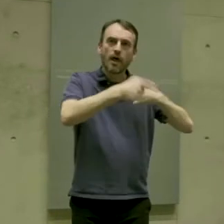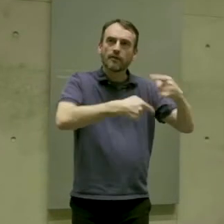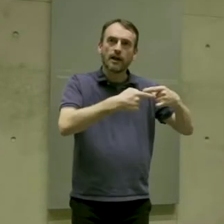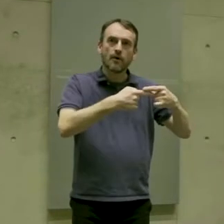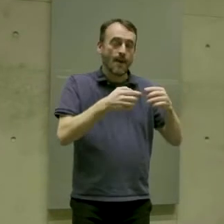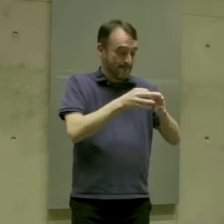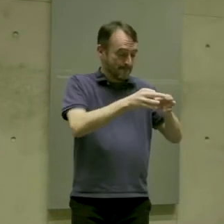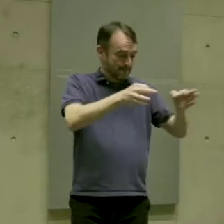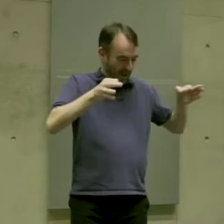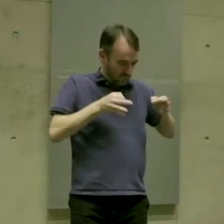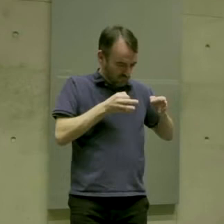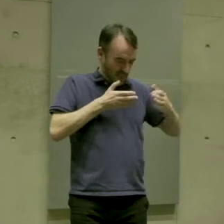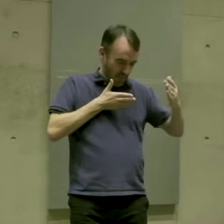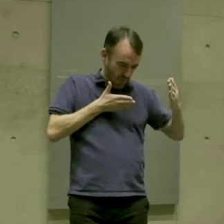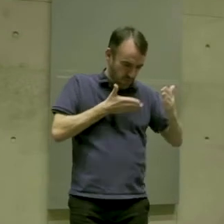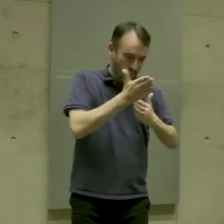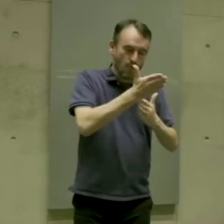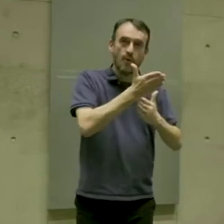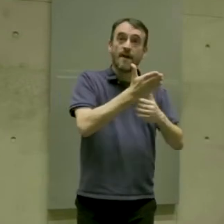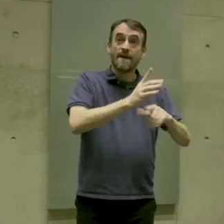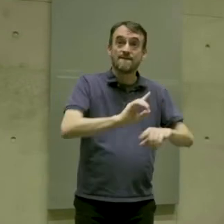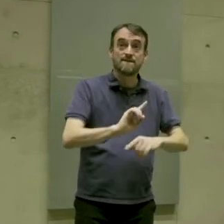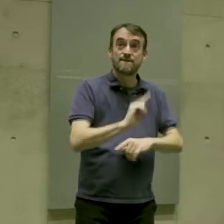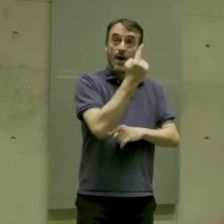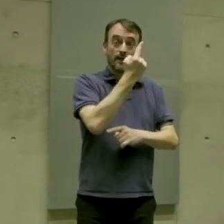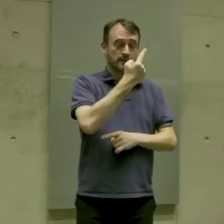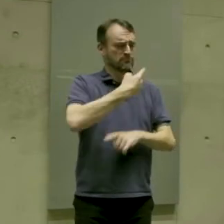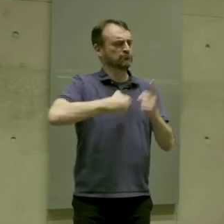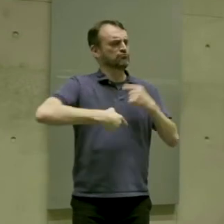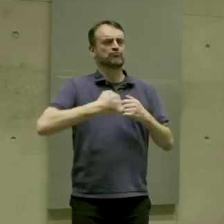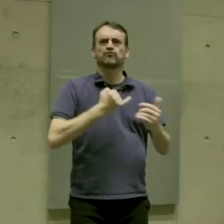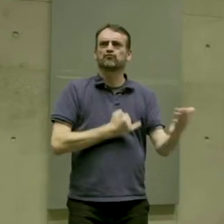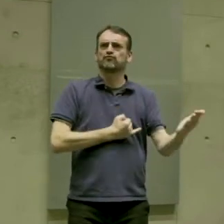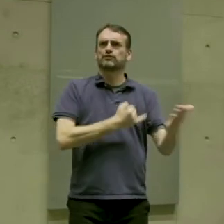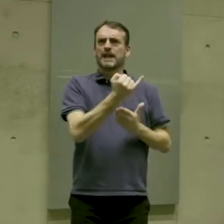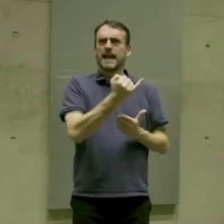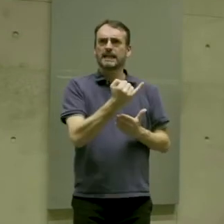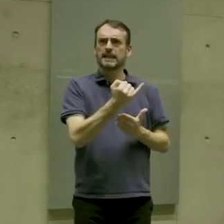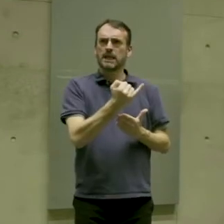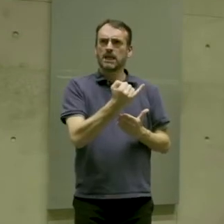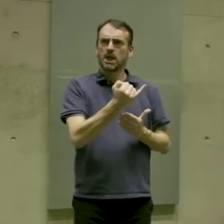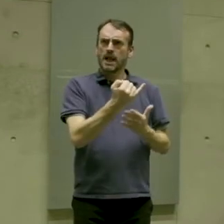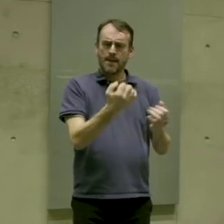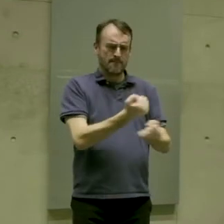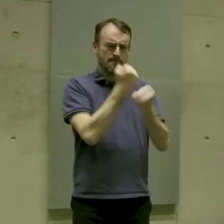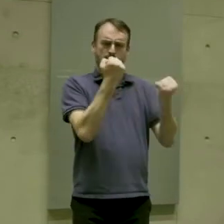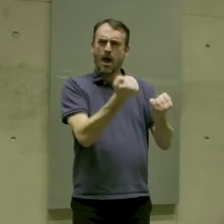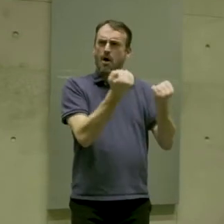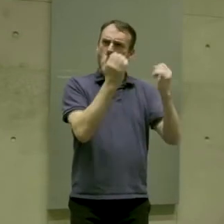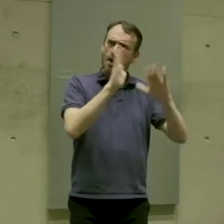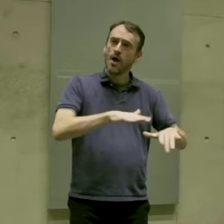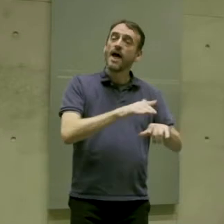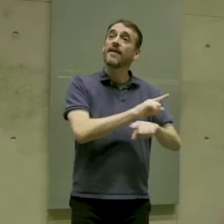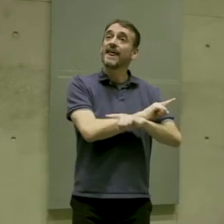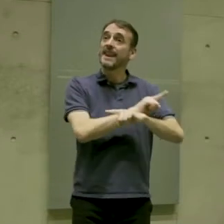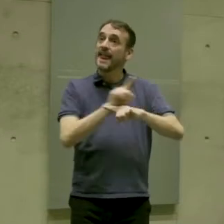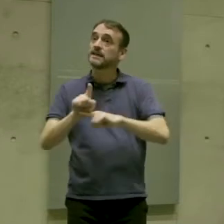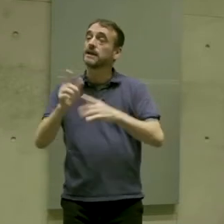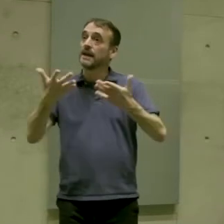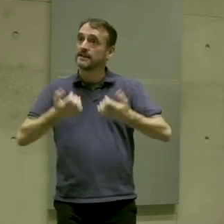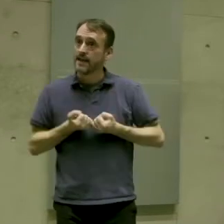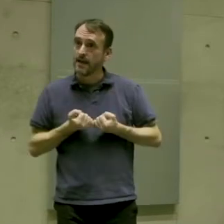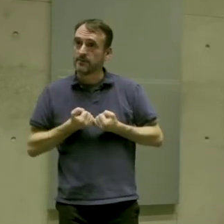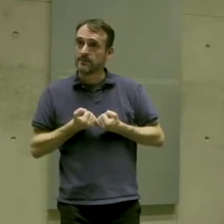Knee-jerk rejection followed by a late acceptance of its power and importance. This is a cycle that's also repeating itself in